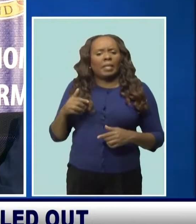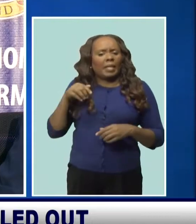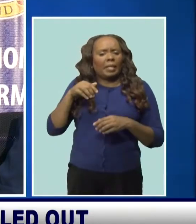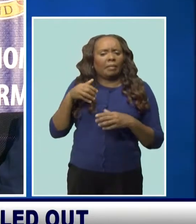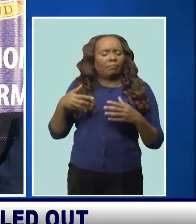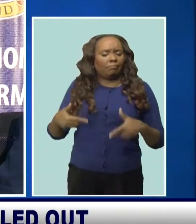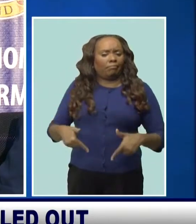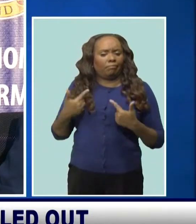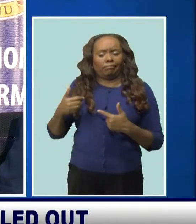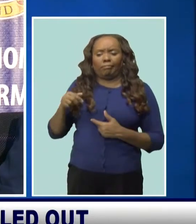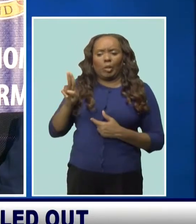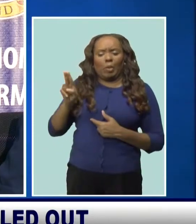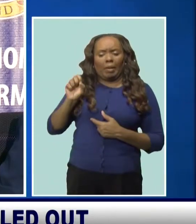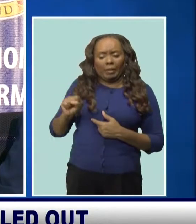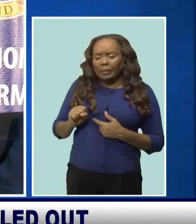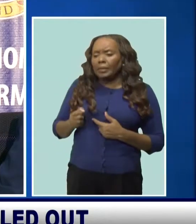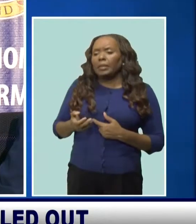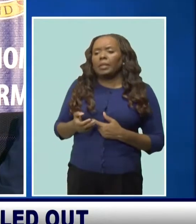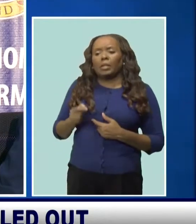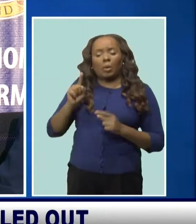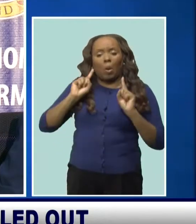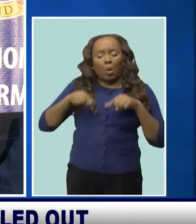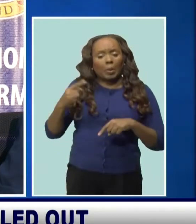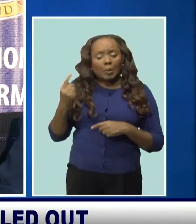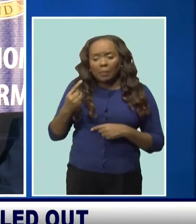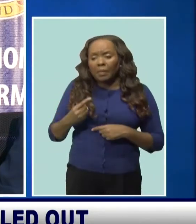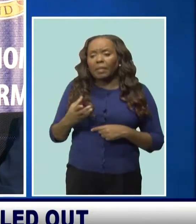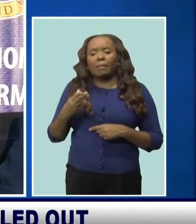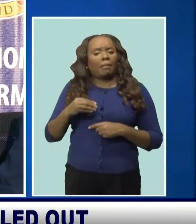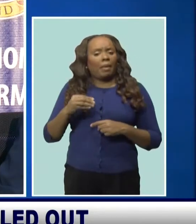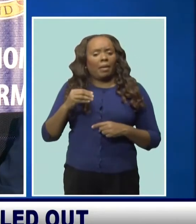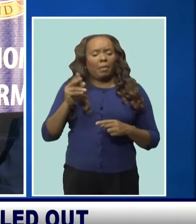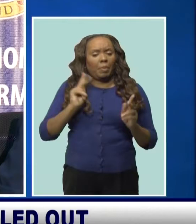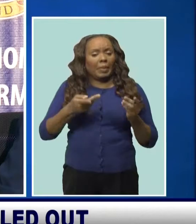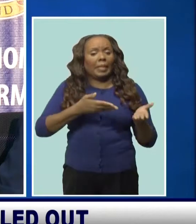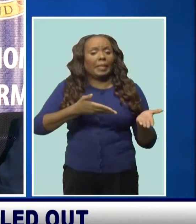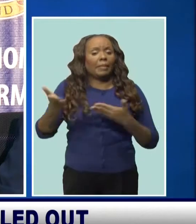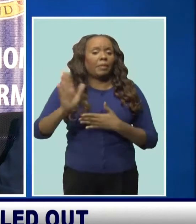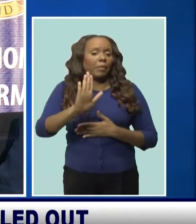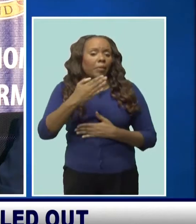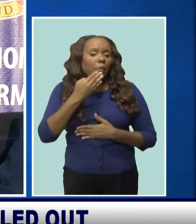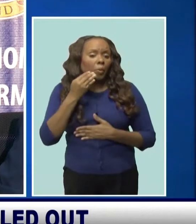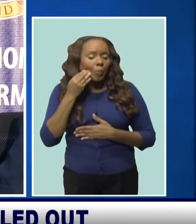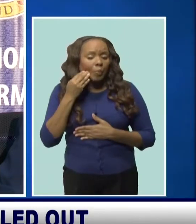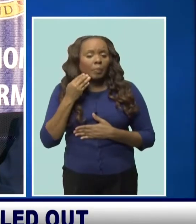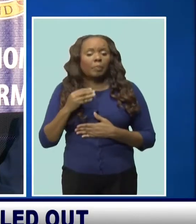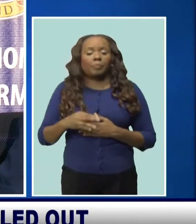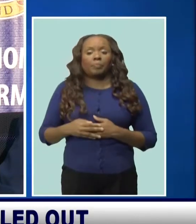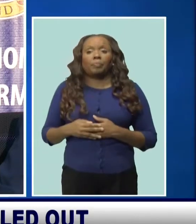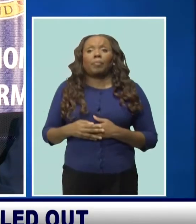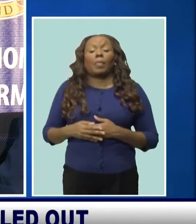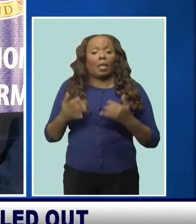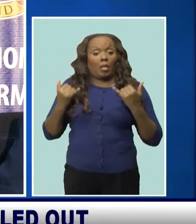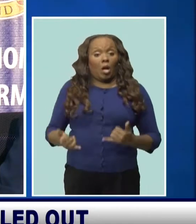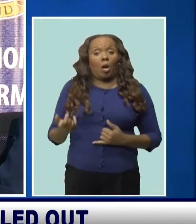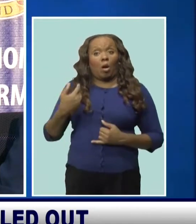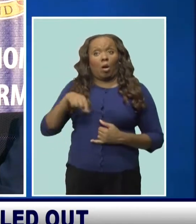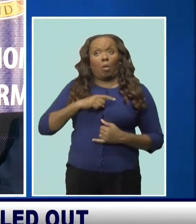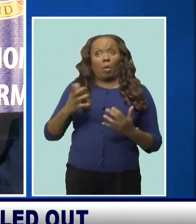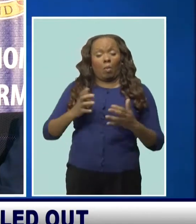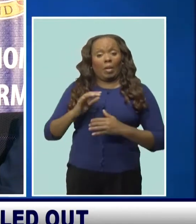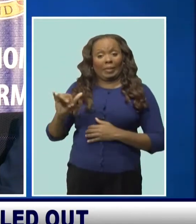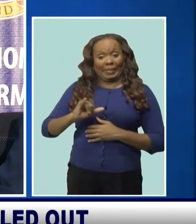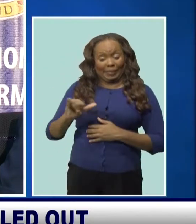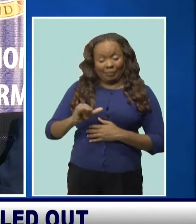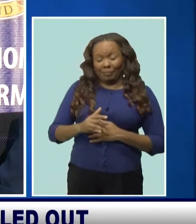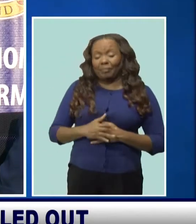in Barbados, right? That involves a number of moving parts. Obviously, we have to have an arrangement, a proper arrangement with customs to